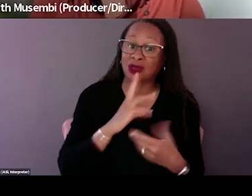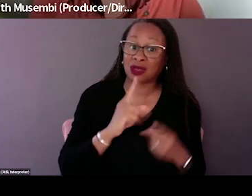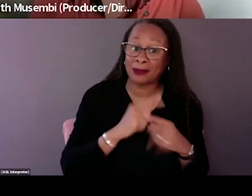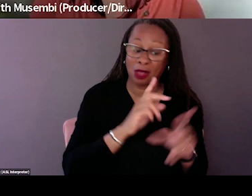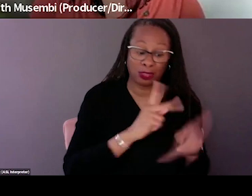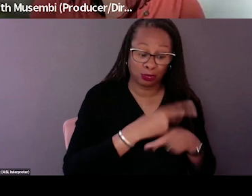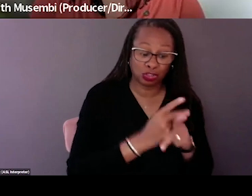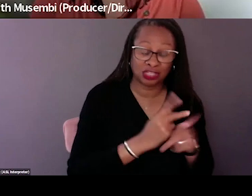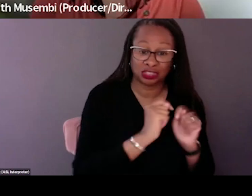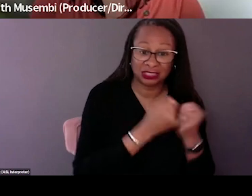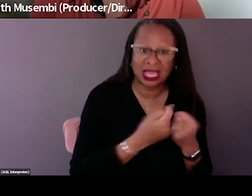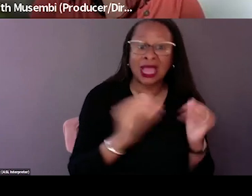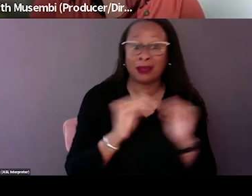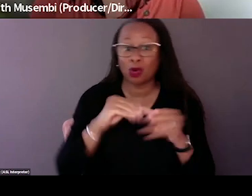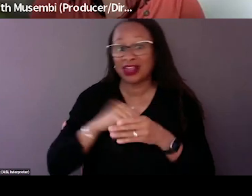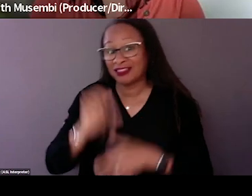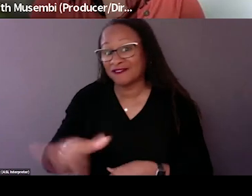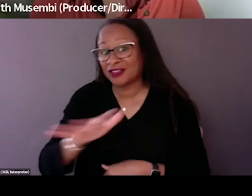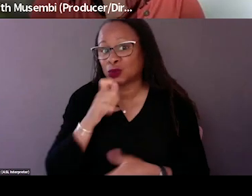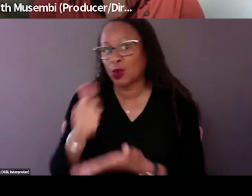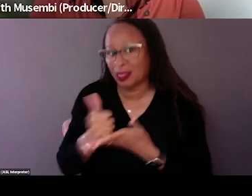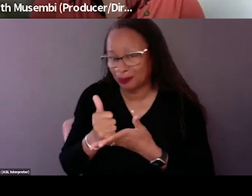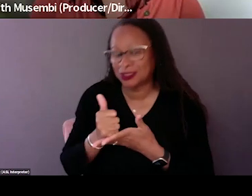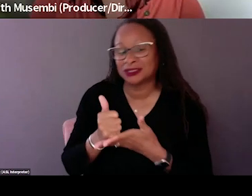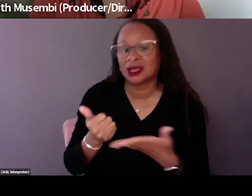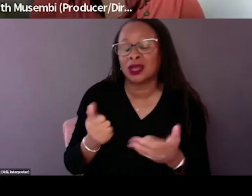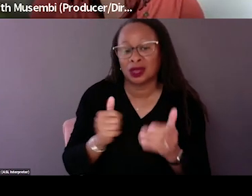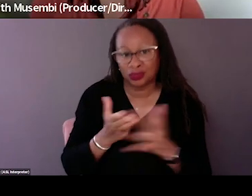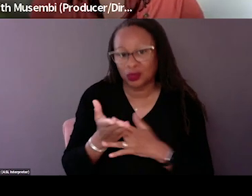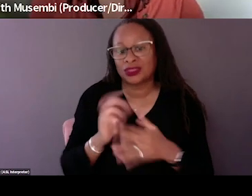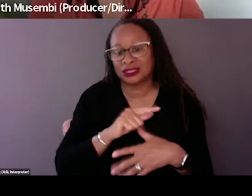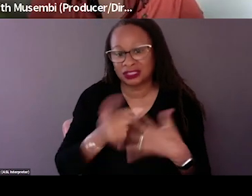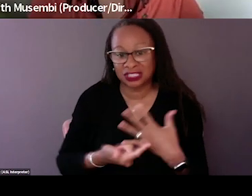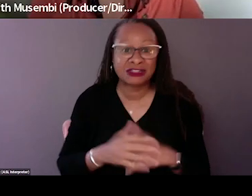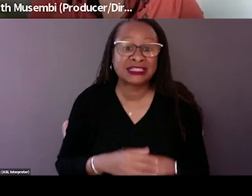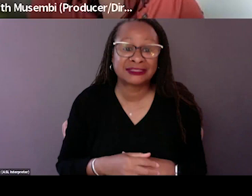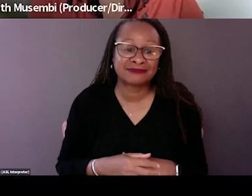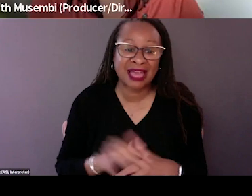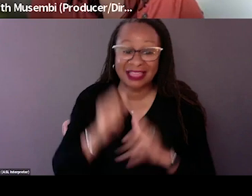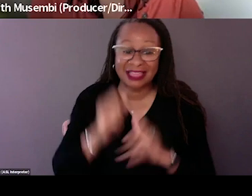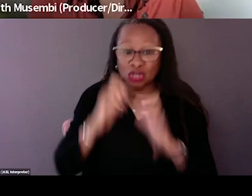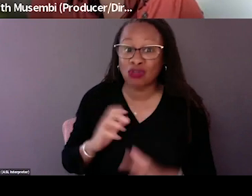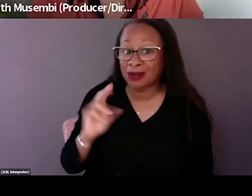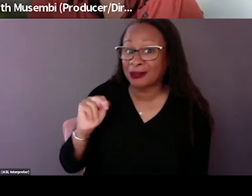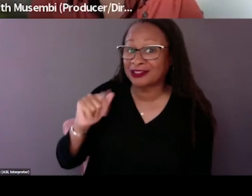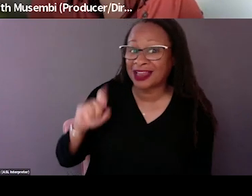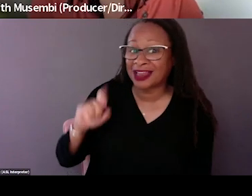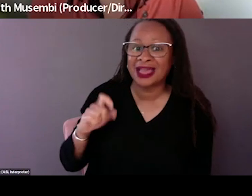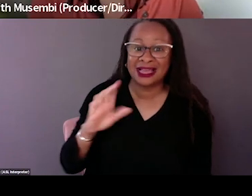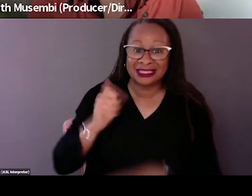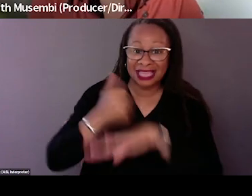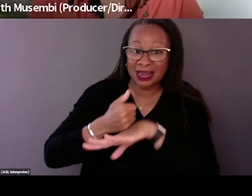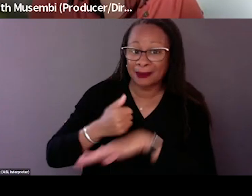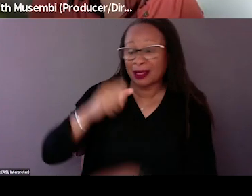in the field that helped us achieve the series. That's incredible. The series is set in Alaska,